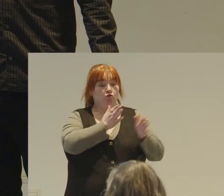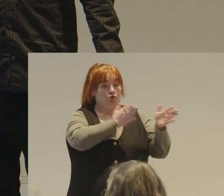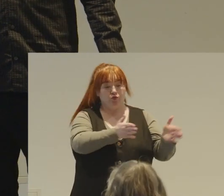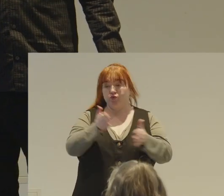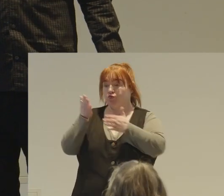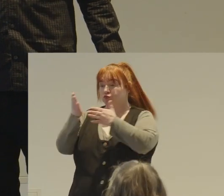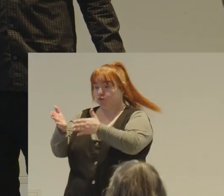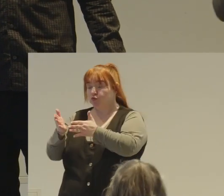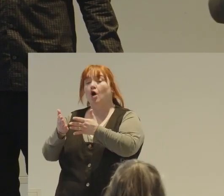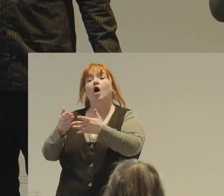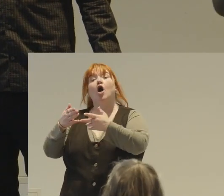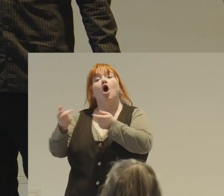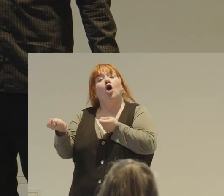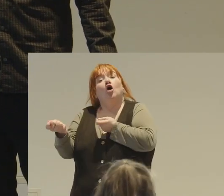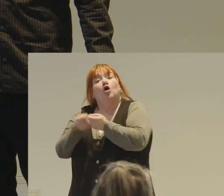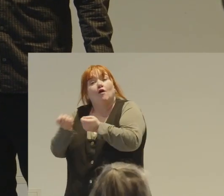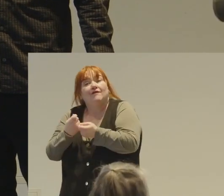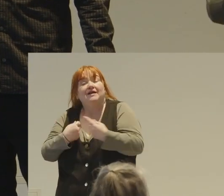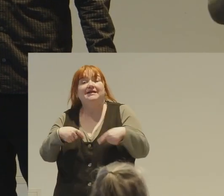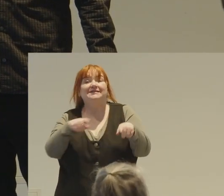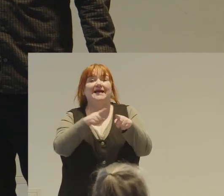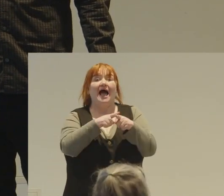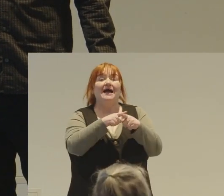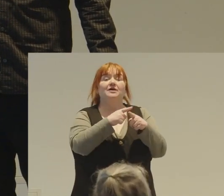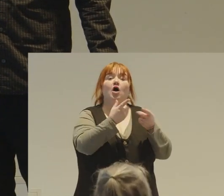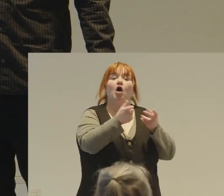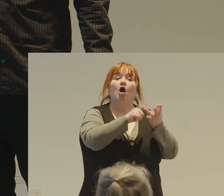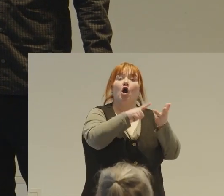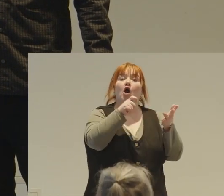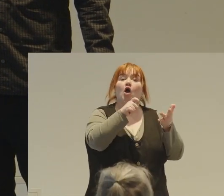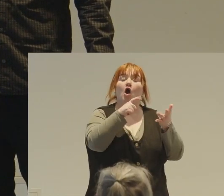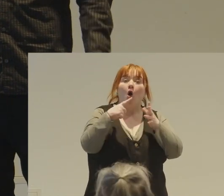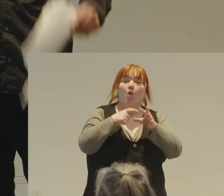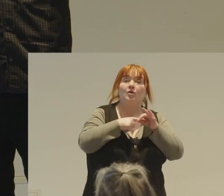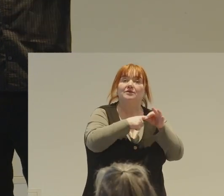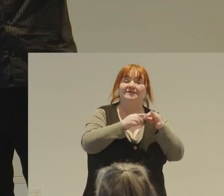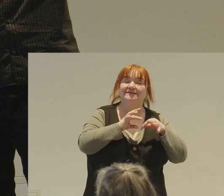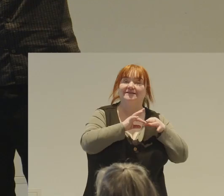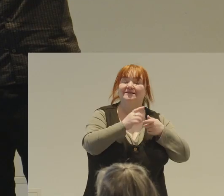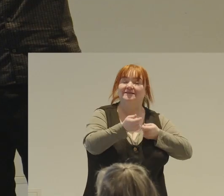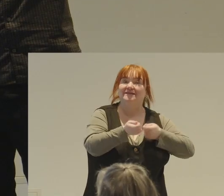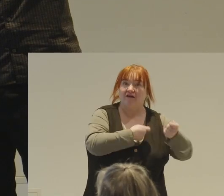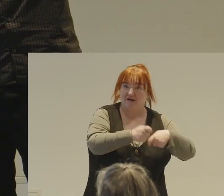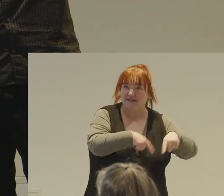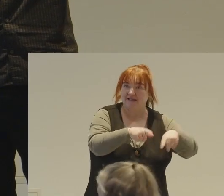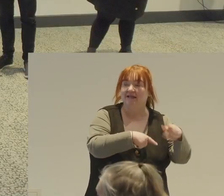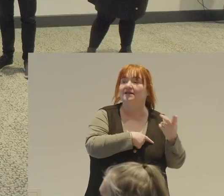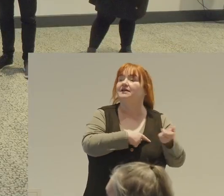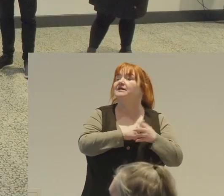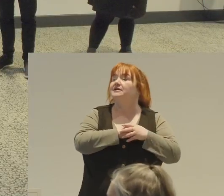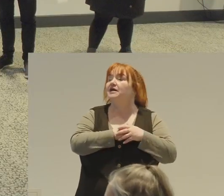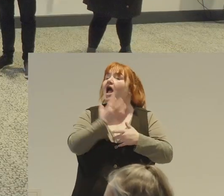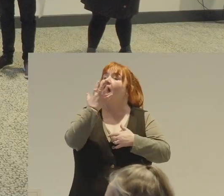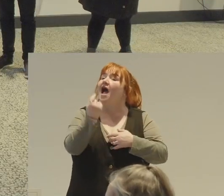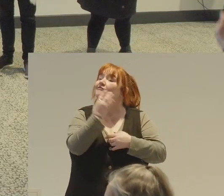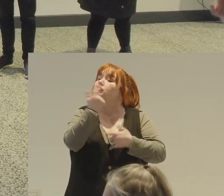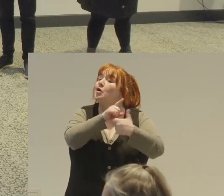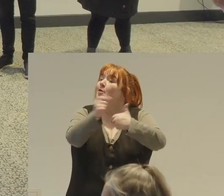co-directing. We've got 7 loan-disabled arts companies from across the whole of the UK. Waver, you're in one of those companies?